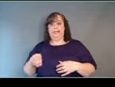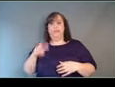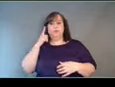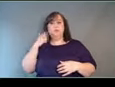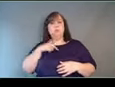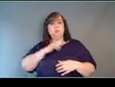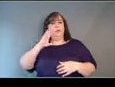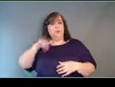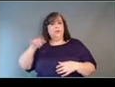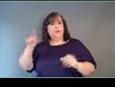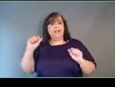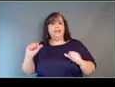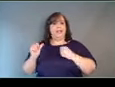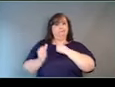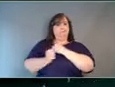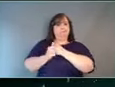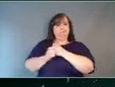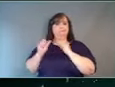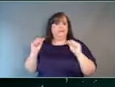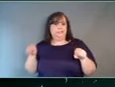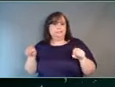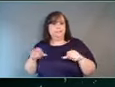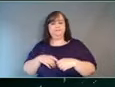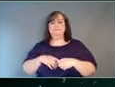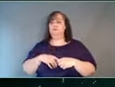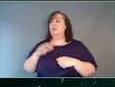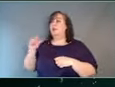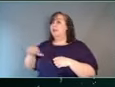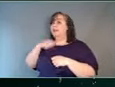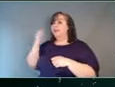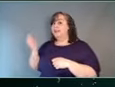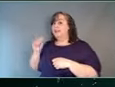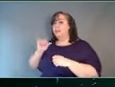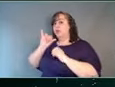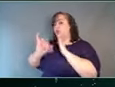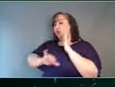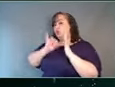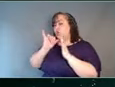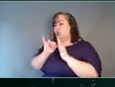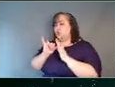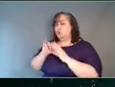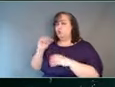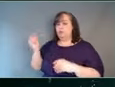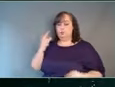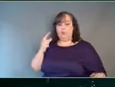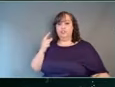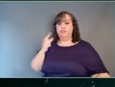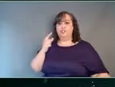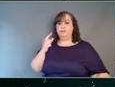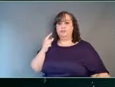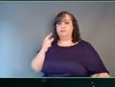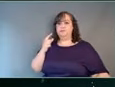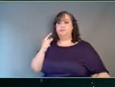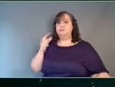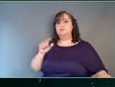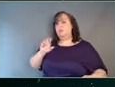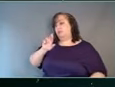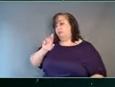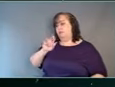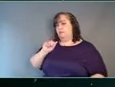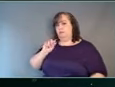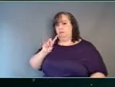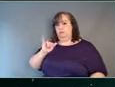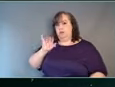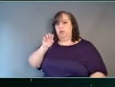Okay. So I have another question from YouTube. This is from Radeon AB. They would like to know, do asteroids have their